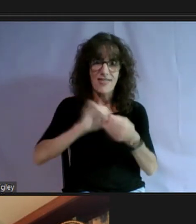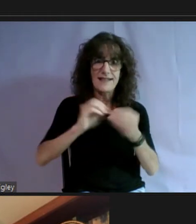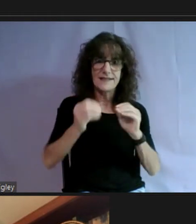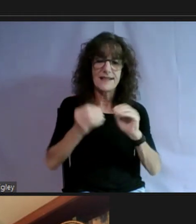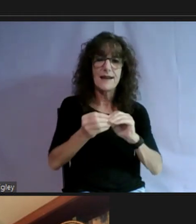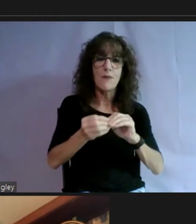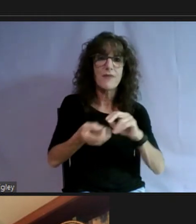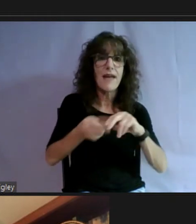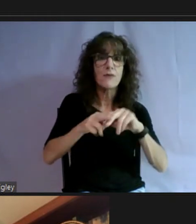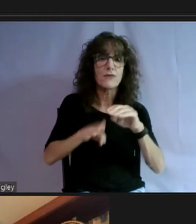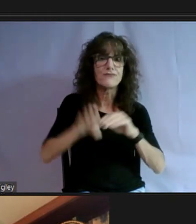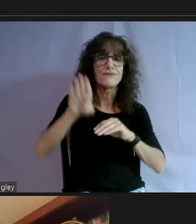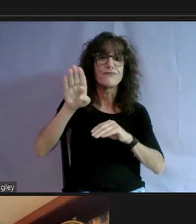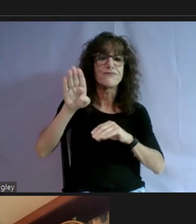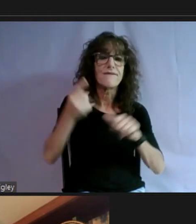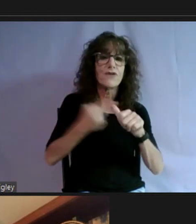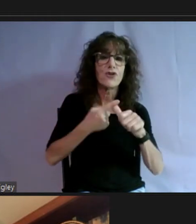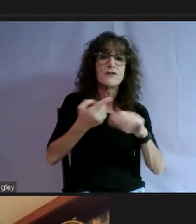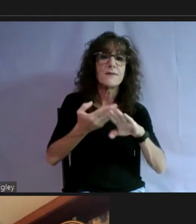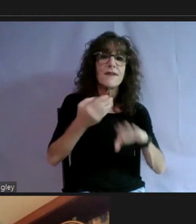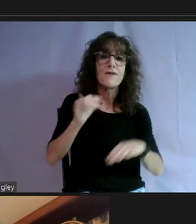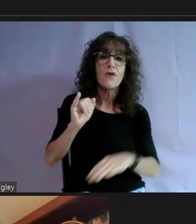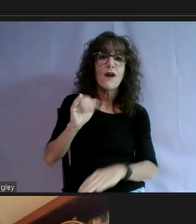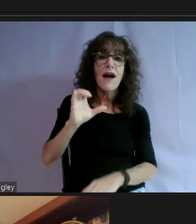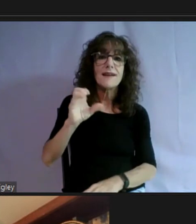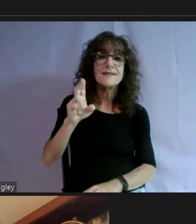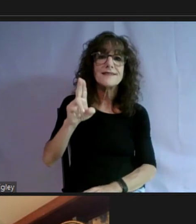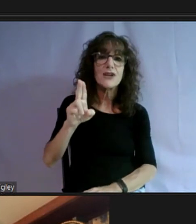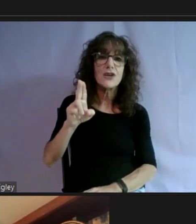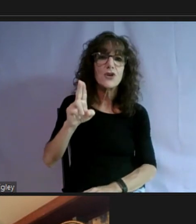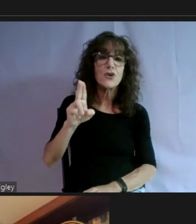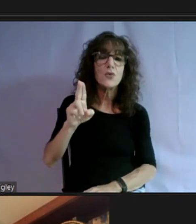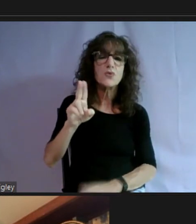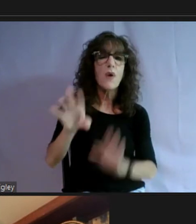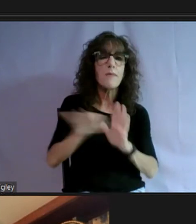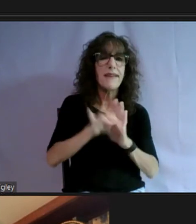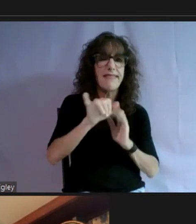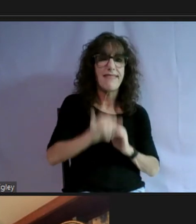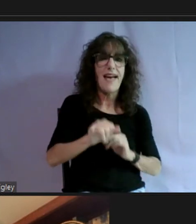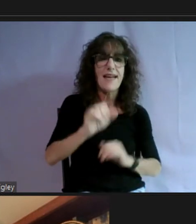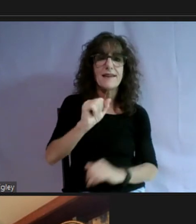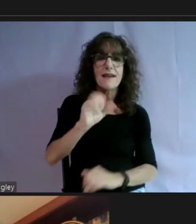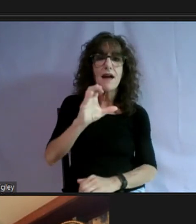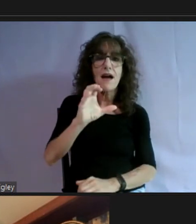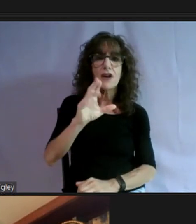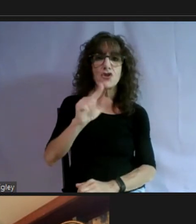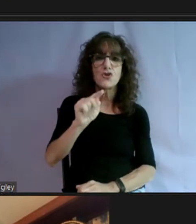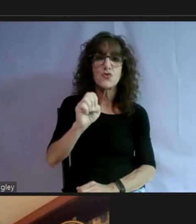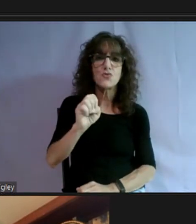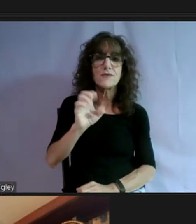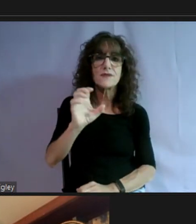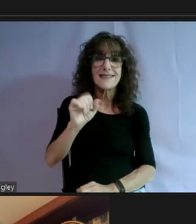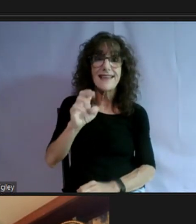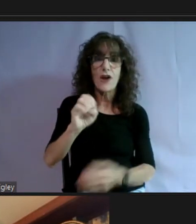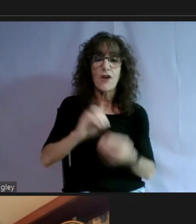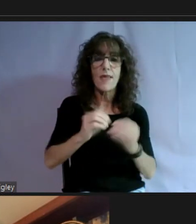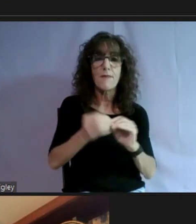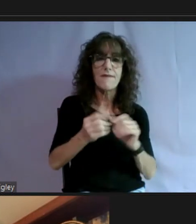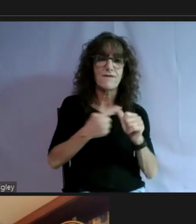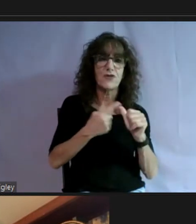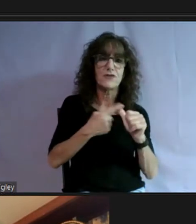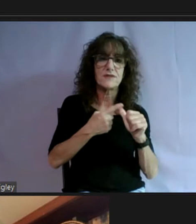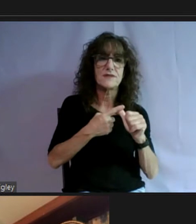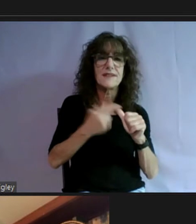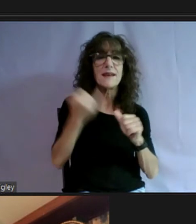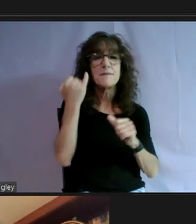first before the ICU. So if you had to pick, I would pick that number. But I think that's if there's one